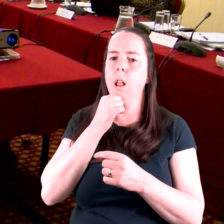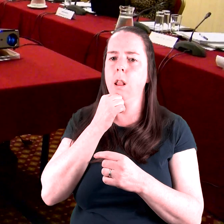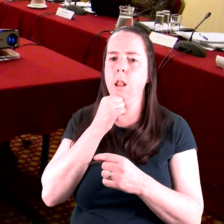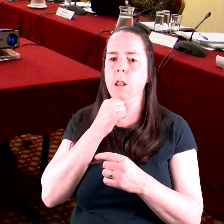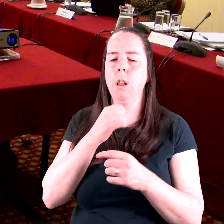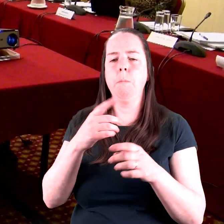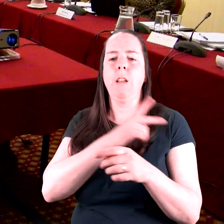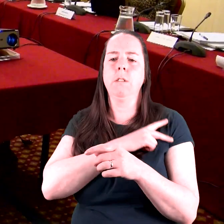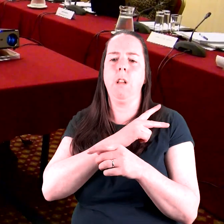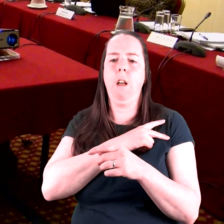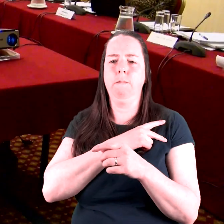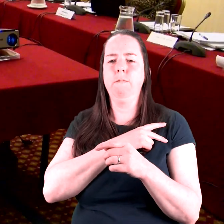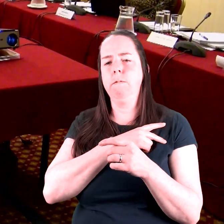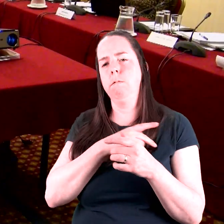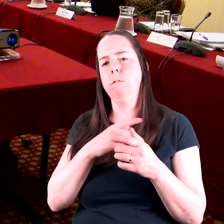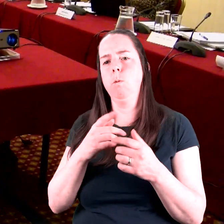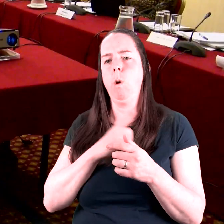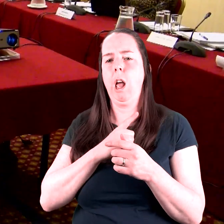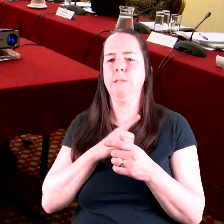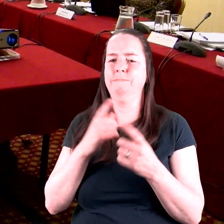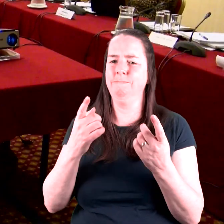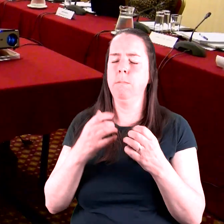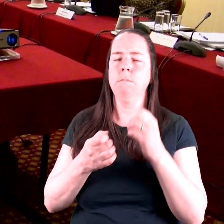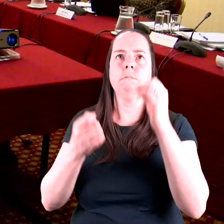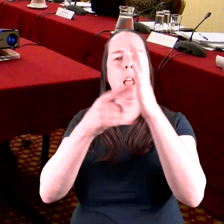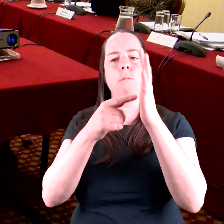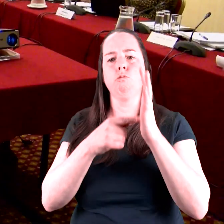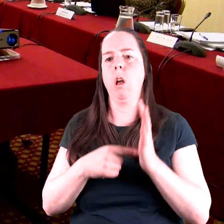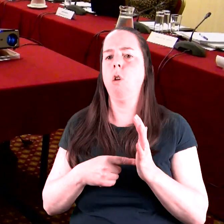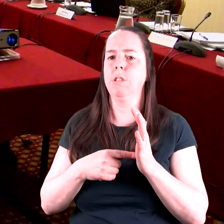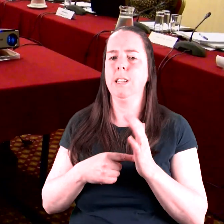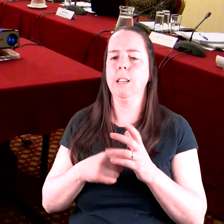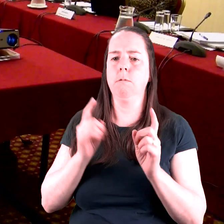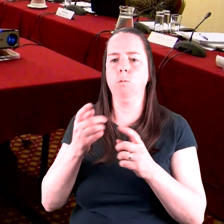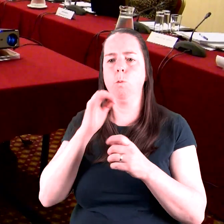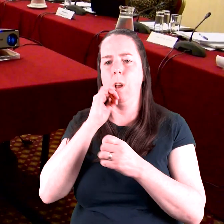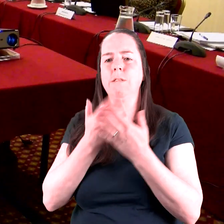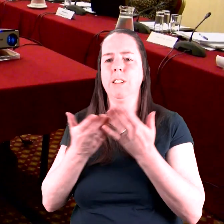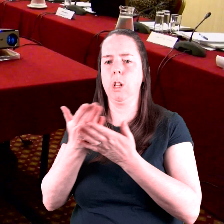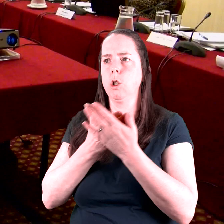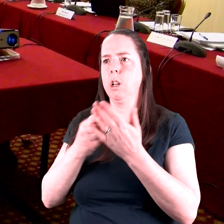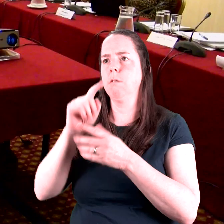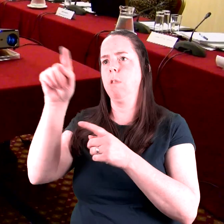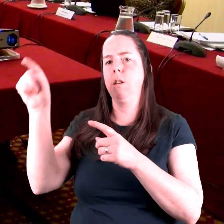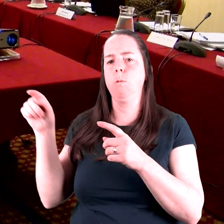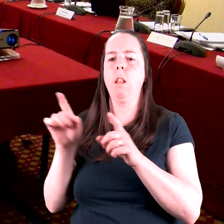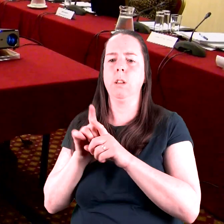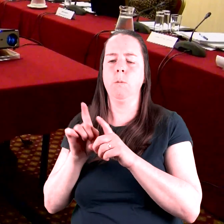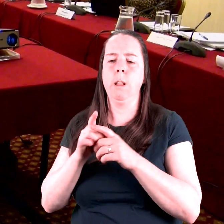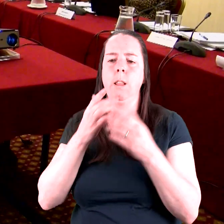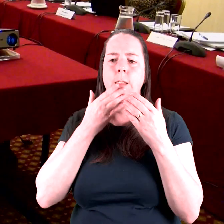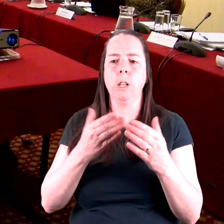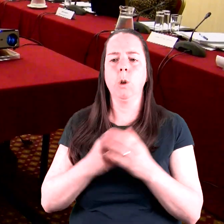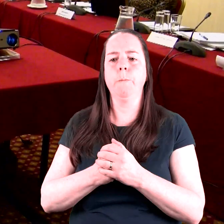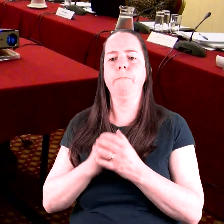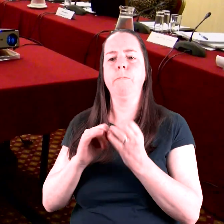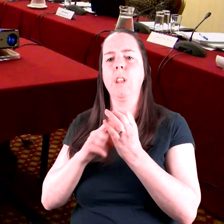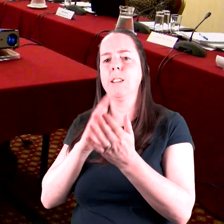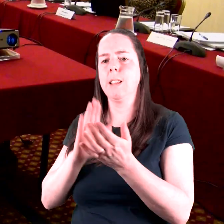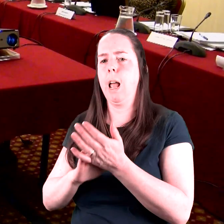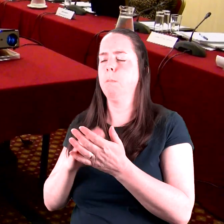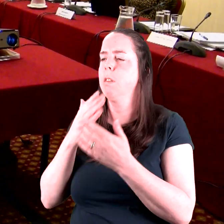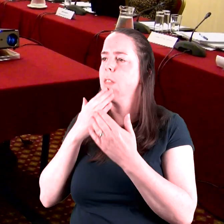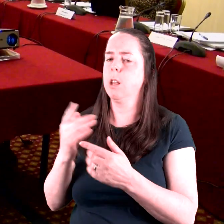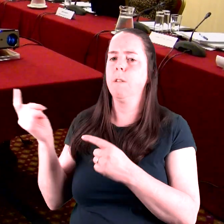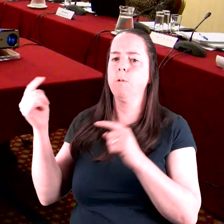future meetings about workforce quite a lot, because that is one of our main priorities, and we will be having discussions outside as well. And thank you very much,